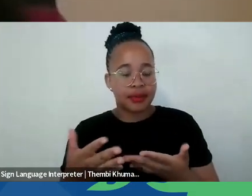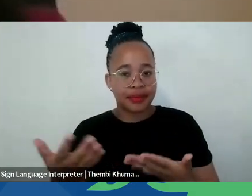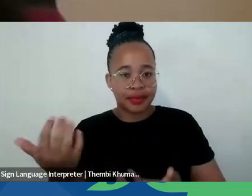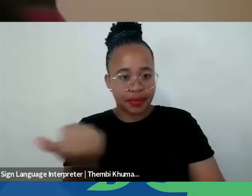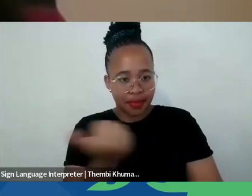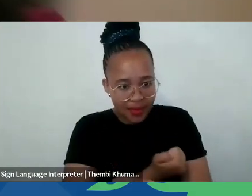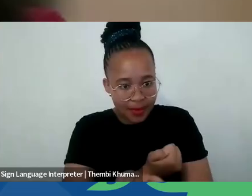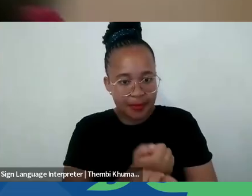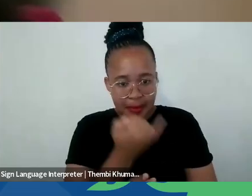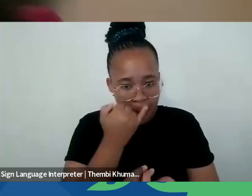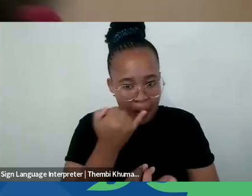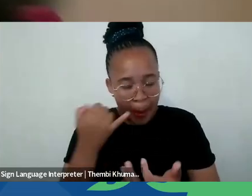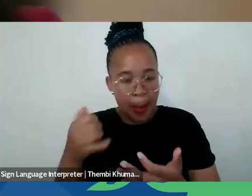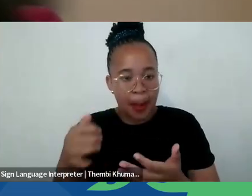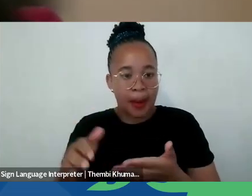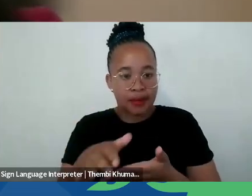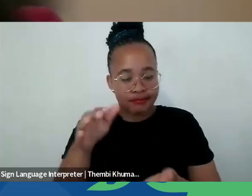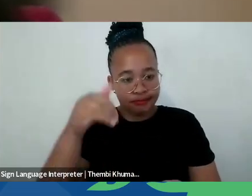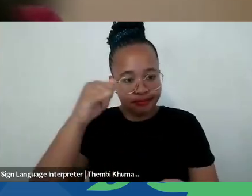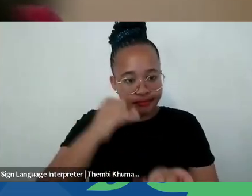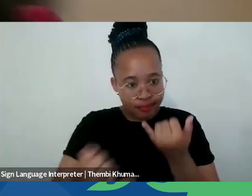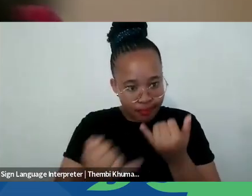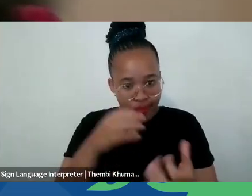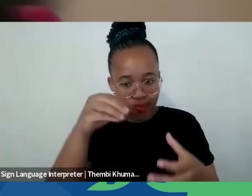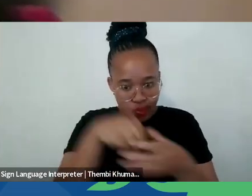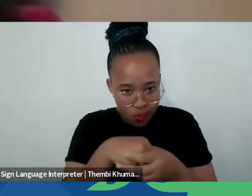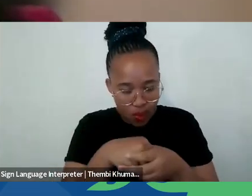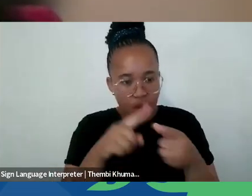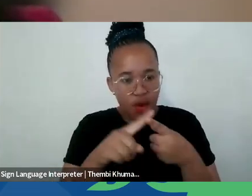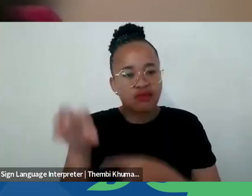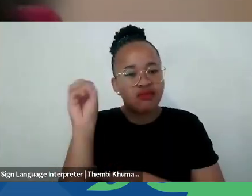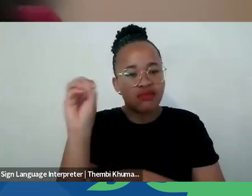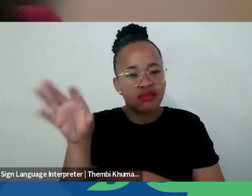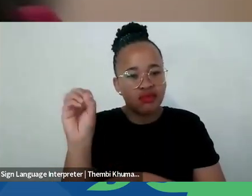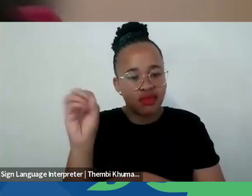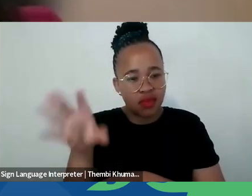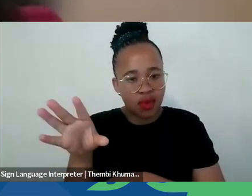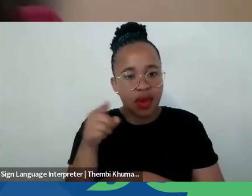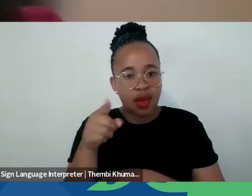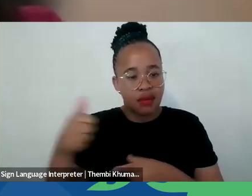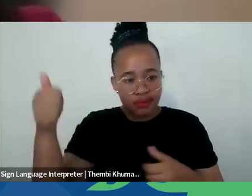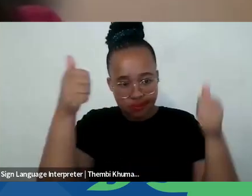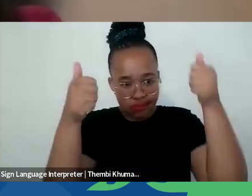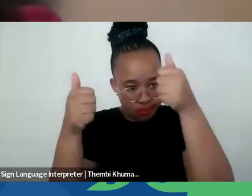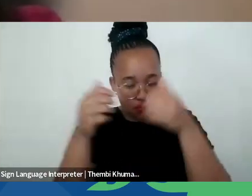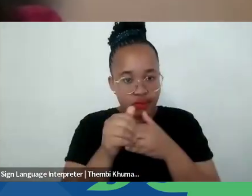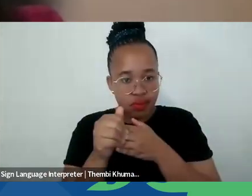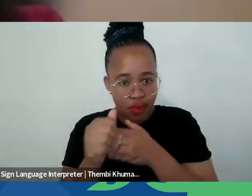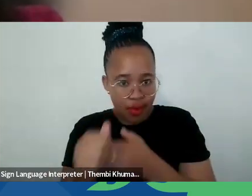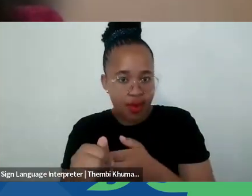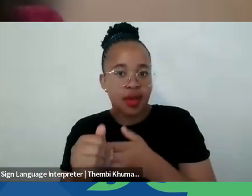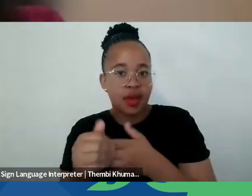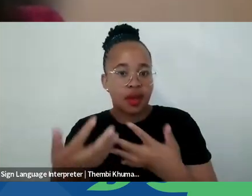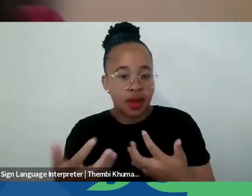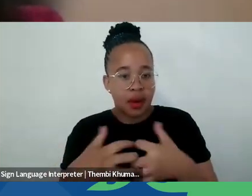on HIV and low on retention. Davi now is the executive director and one of the founding members